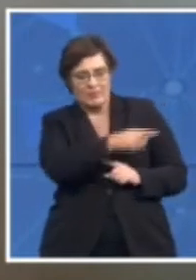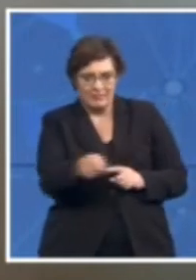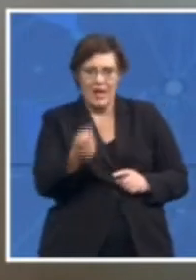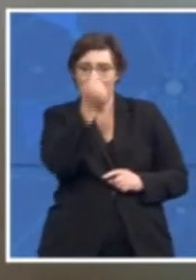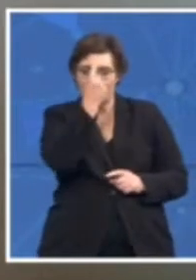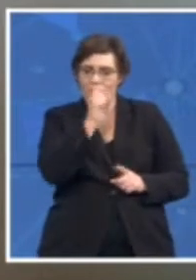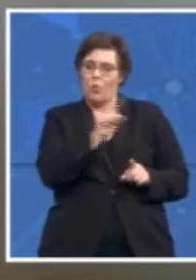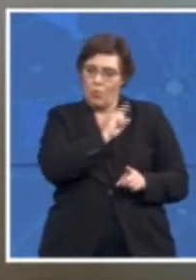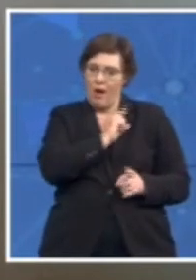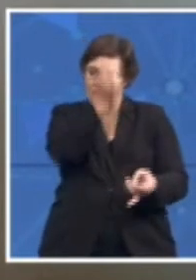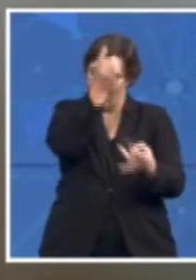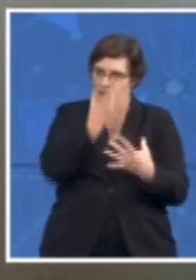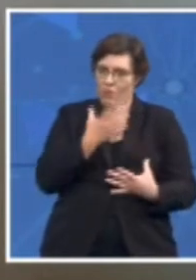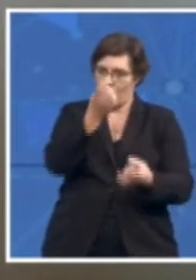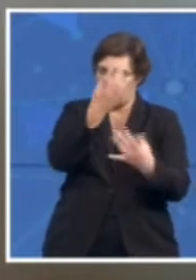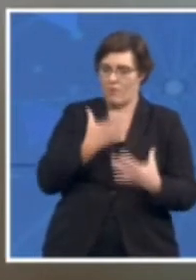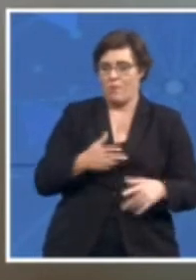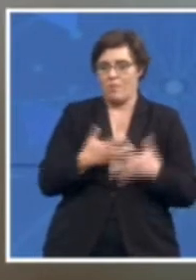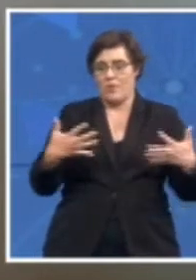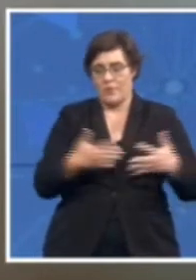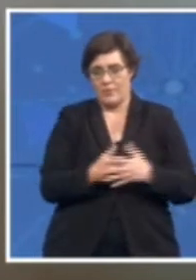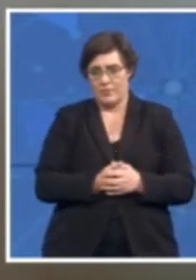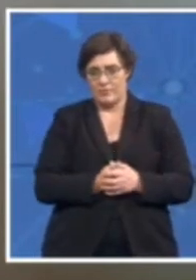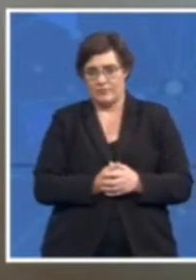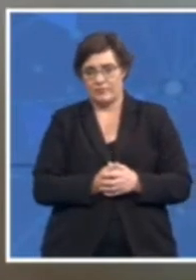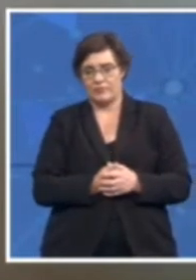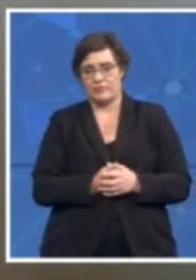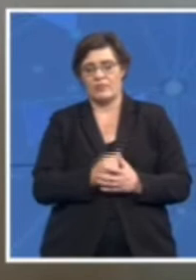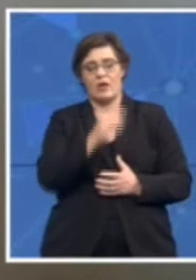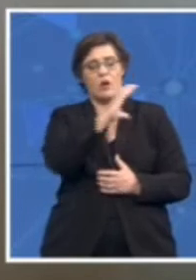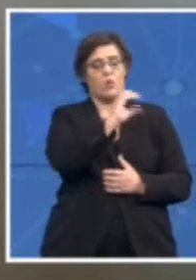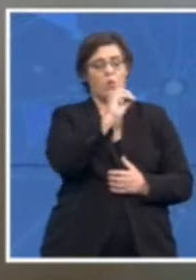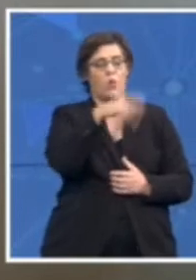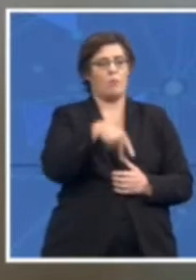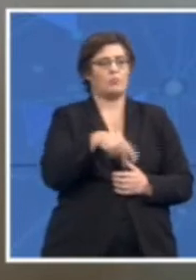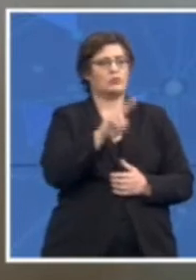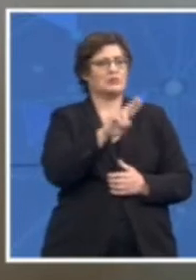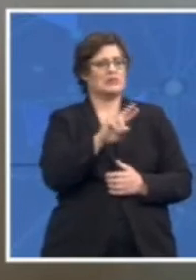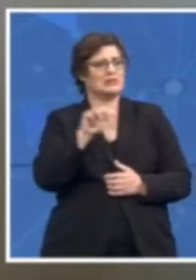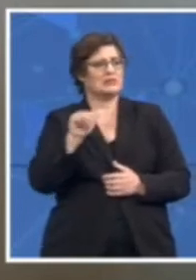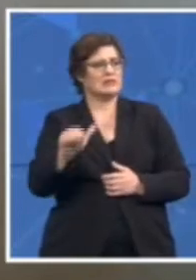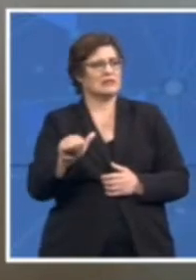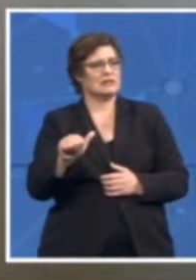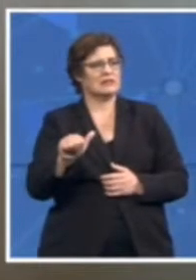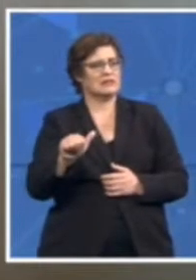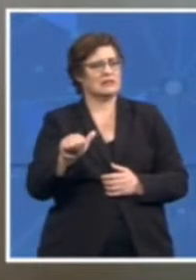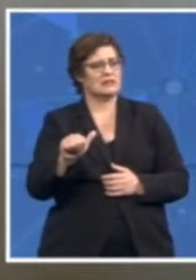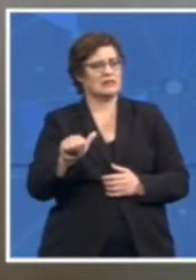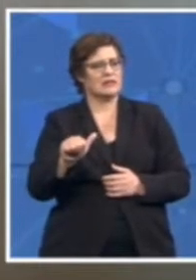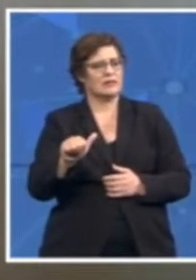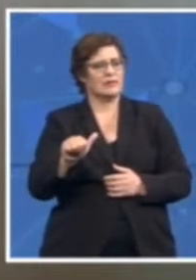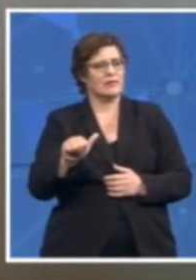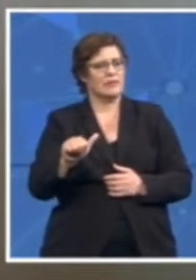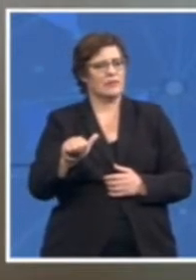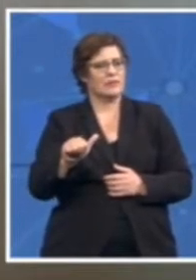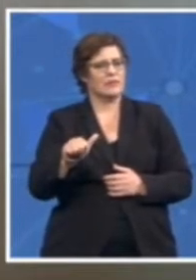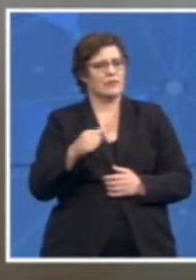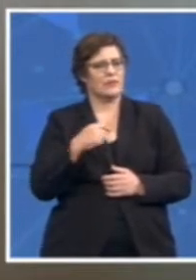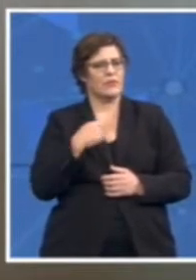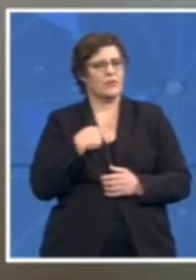From COP26, Miriam, we have so far got an amount